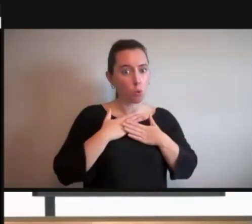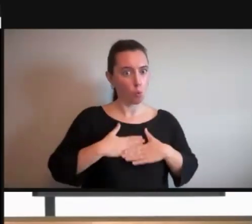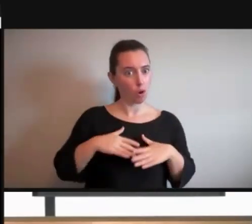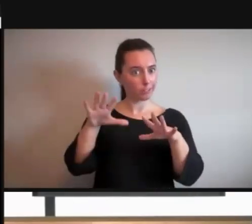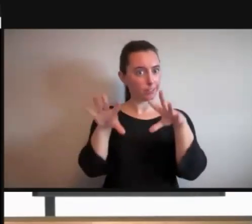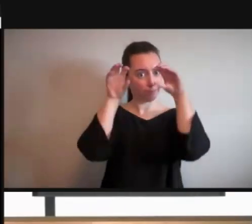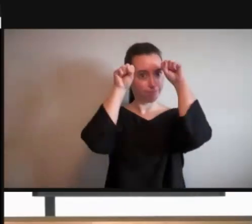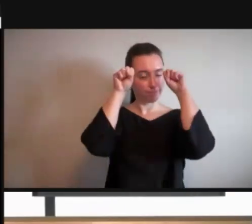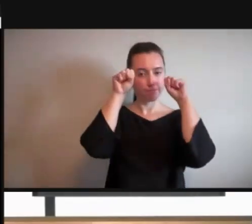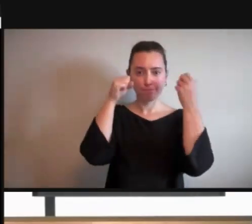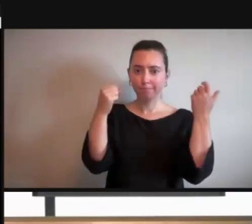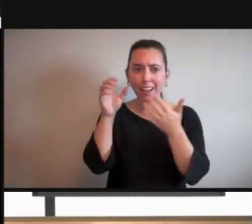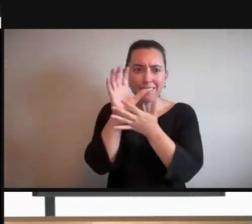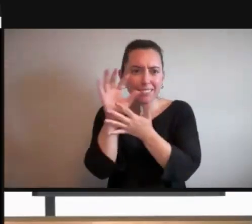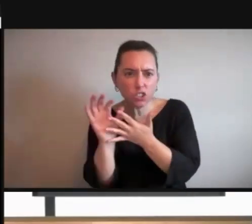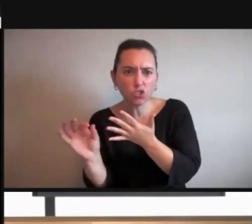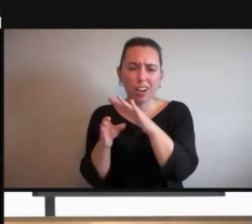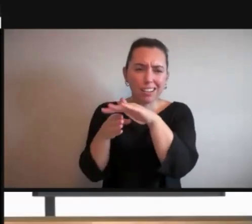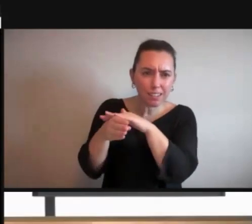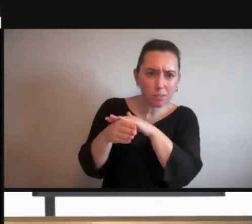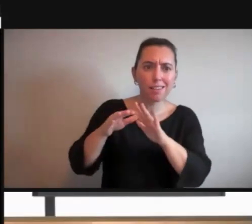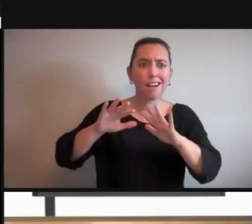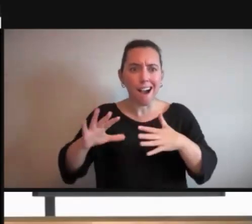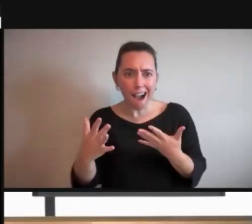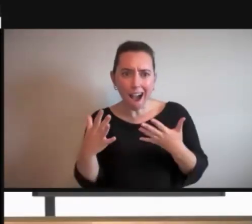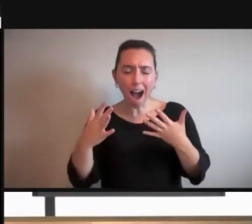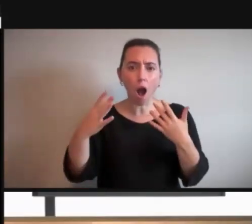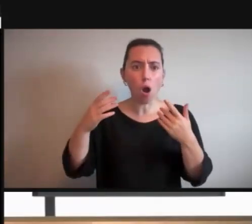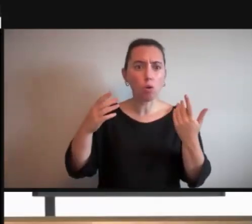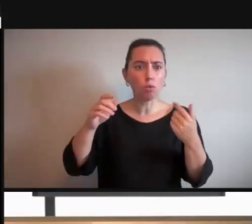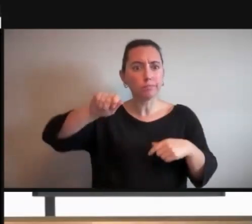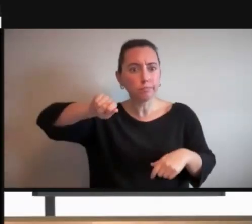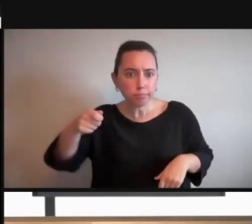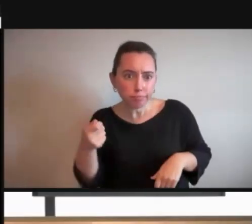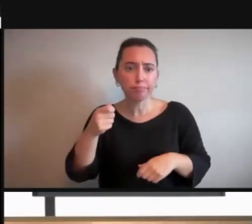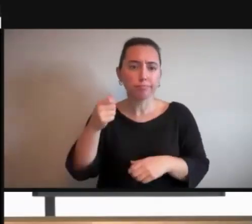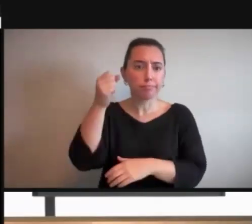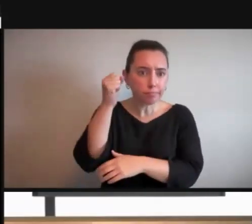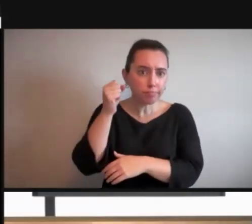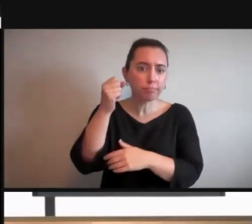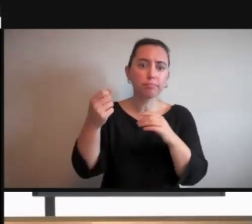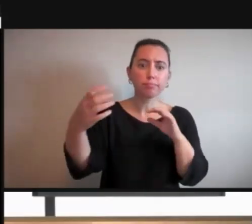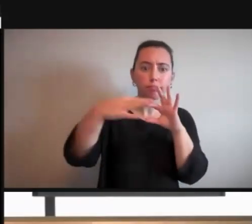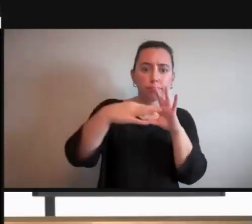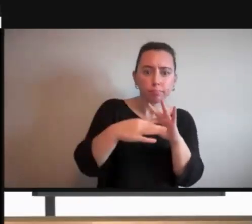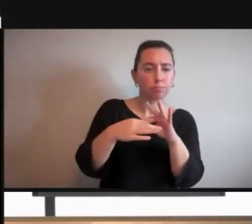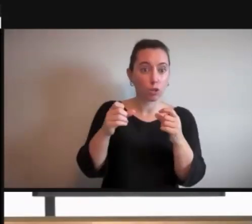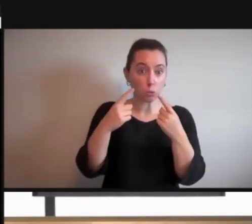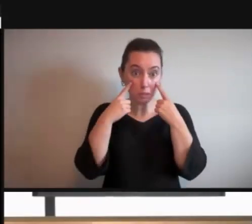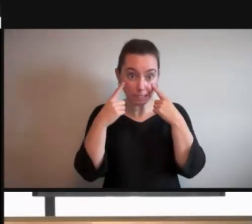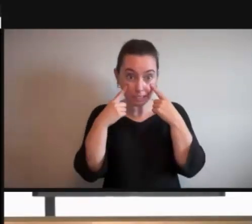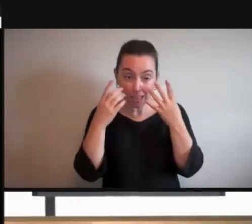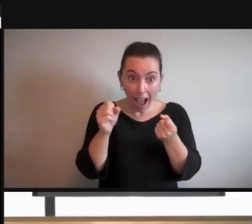features do and how to activate them. They may not understand the controls, for example, or may want to check what is available